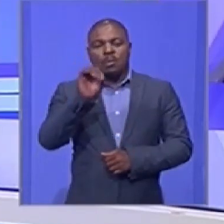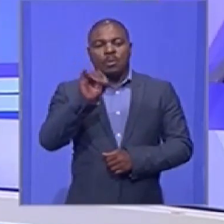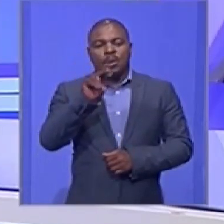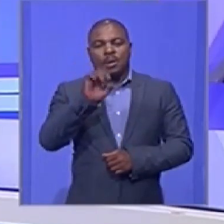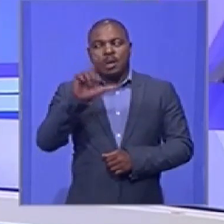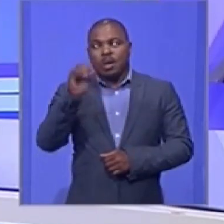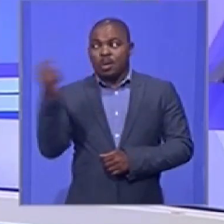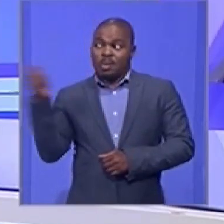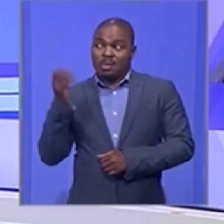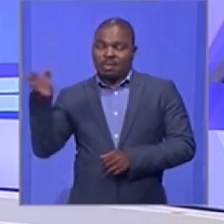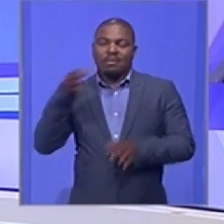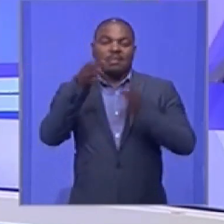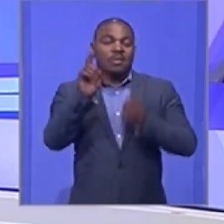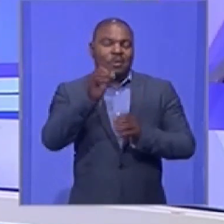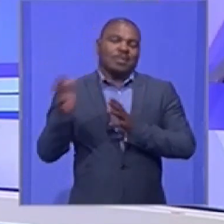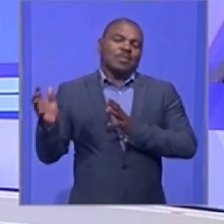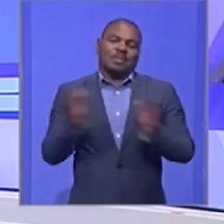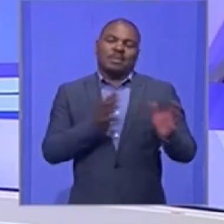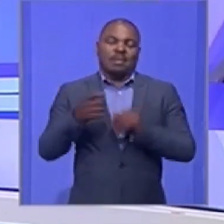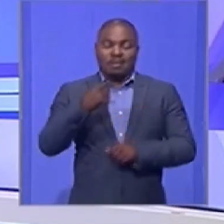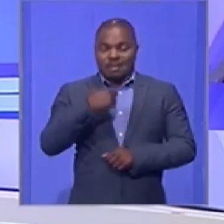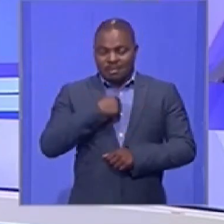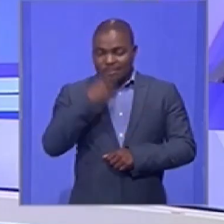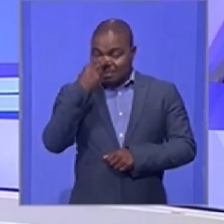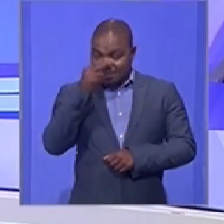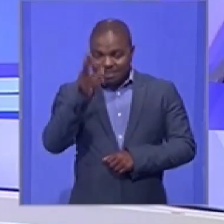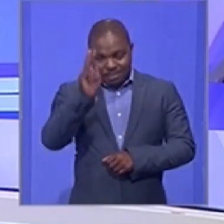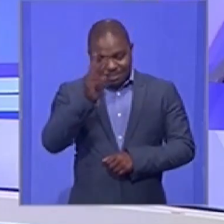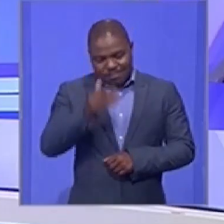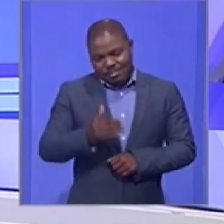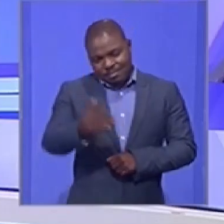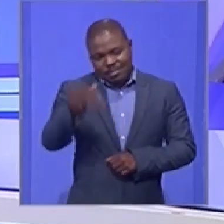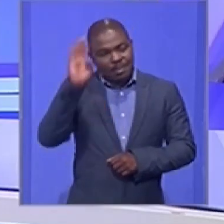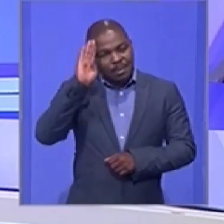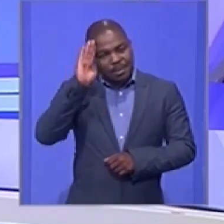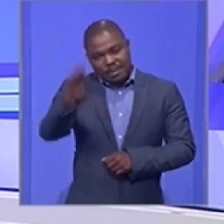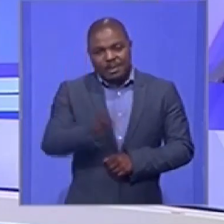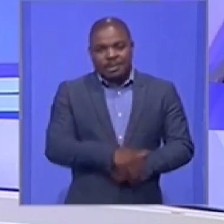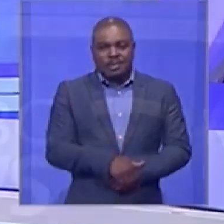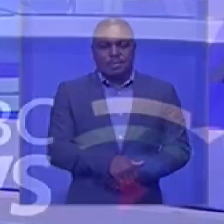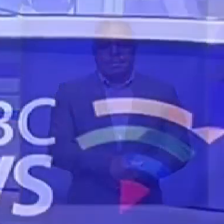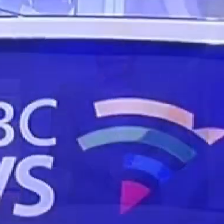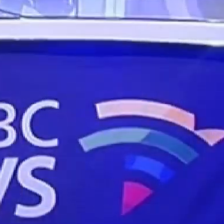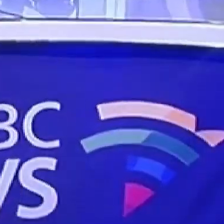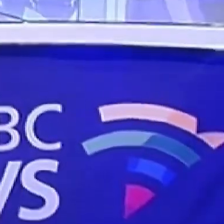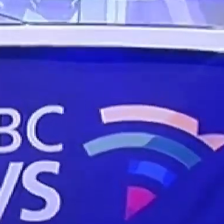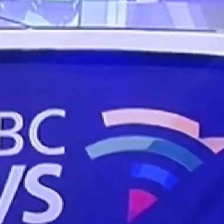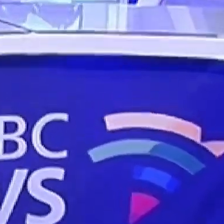boimang ka tsa maemo a bosa go fitlha re kopana gape mo nakong e tlang. Tsala sentle.